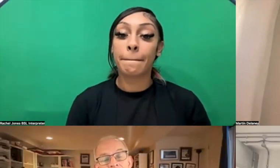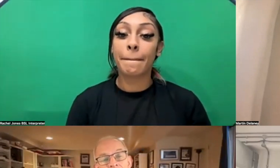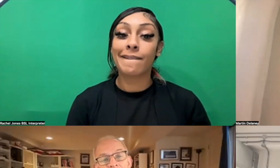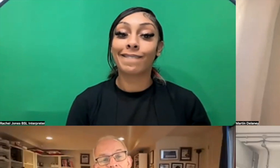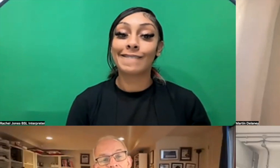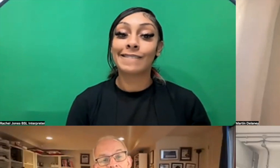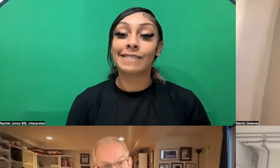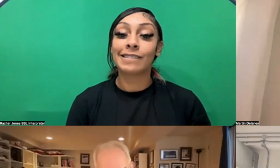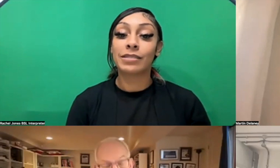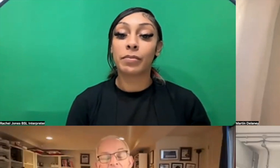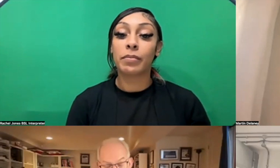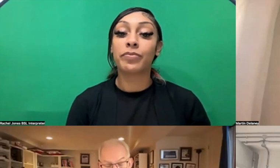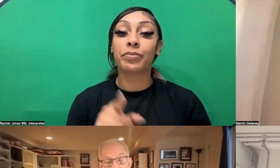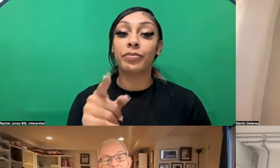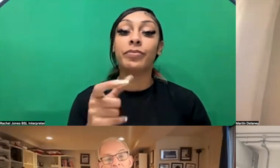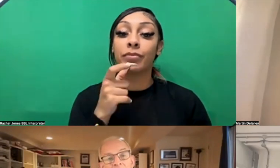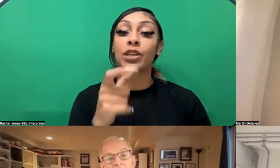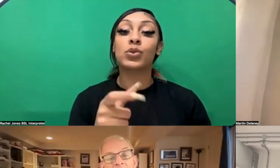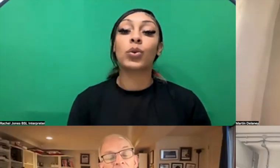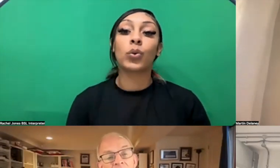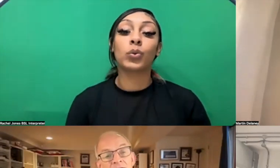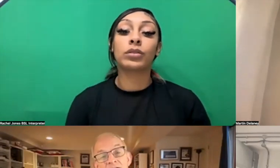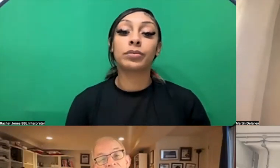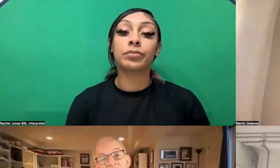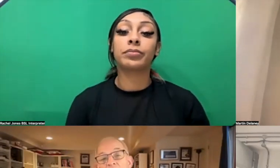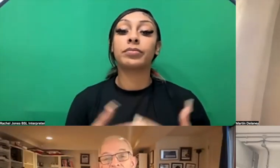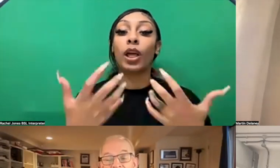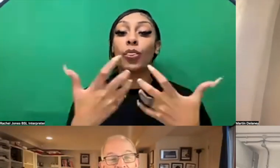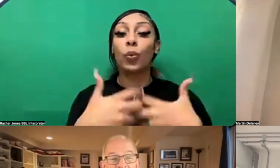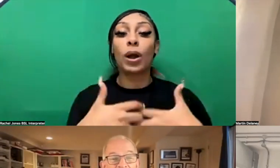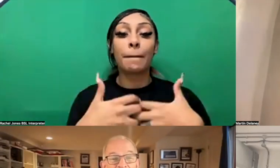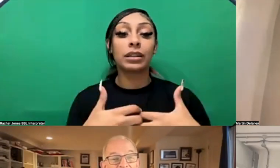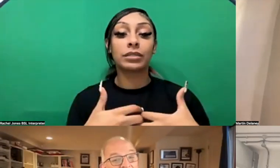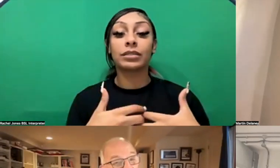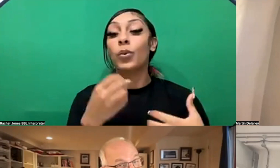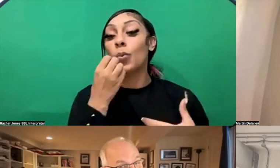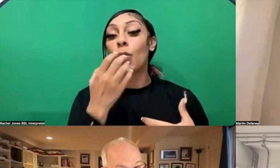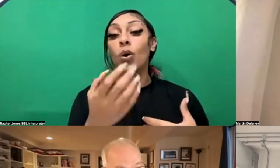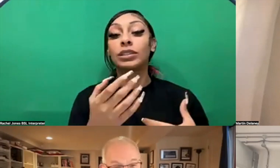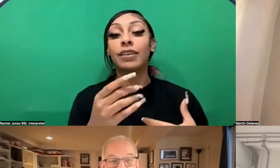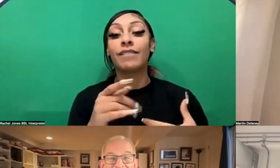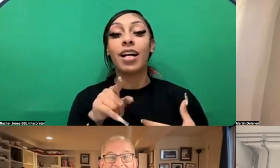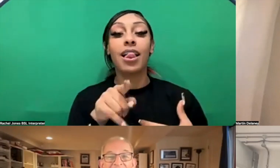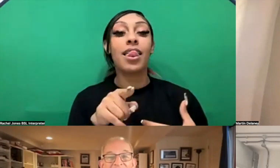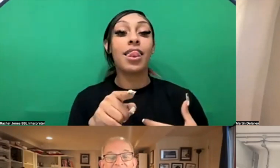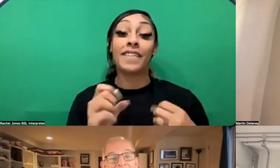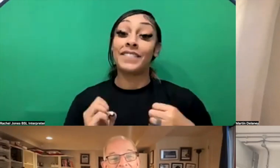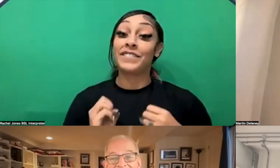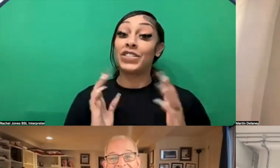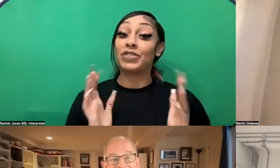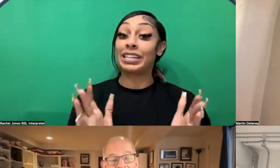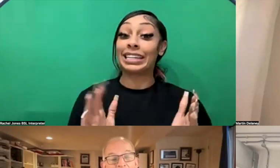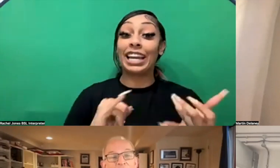about, the synthesizer. That's right. And, yeah, there's actually a wonderful synthesizer that happens to be free, and it's